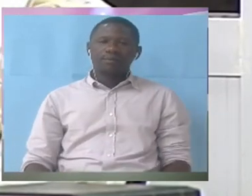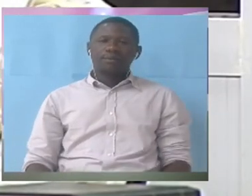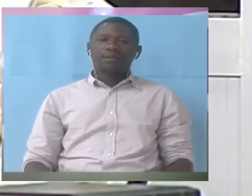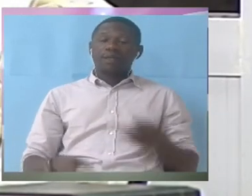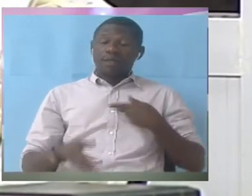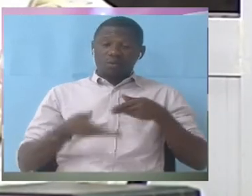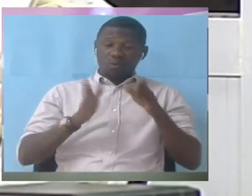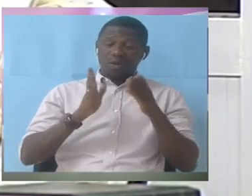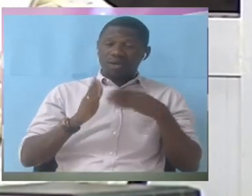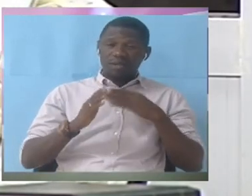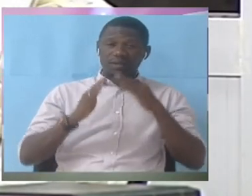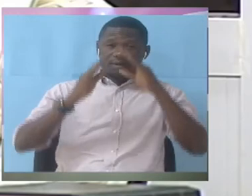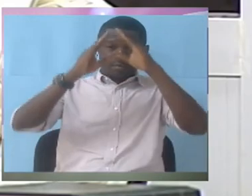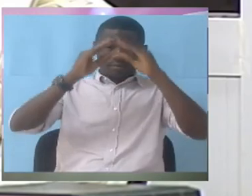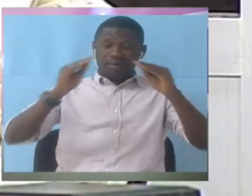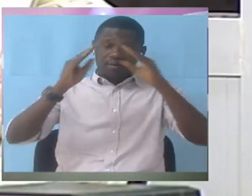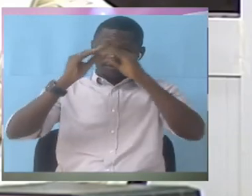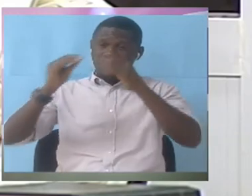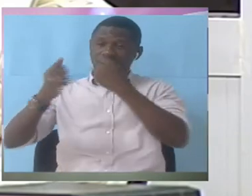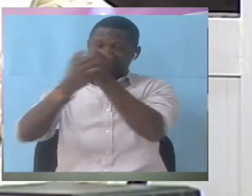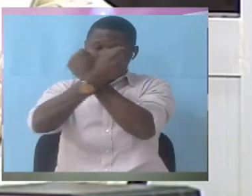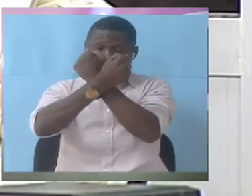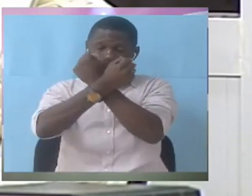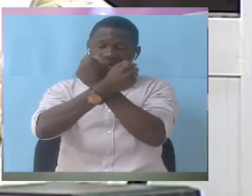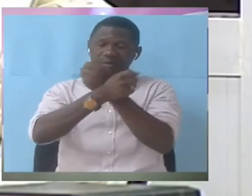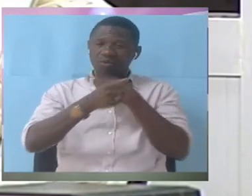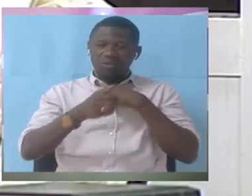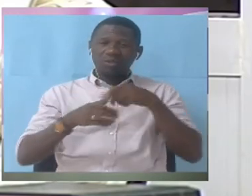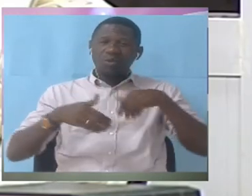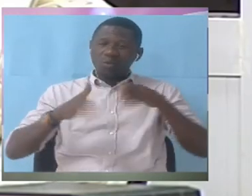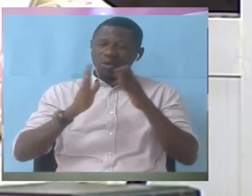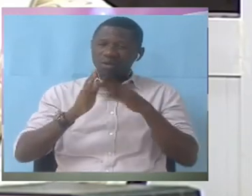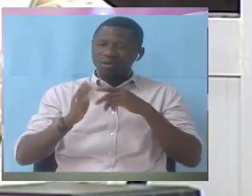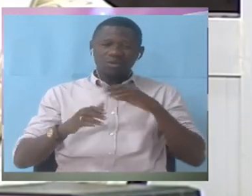see everywhere all the